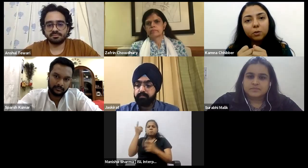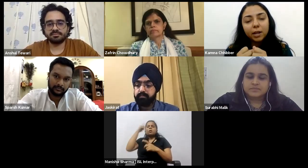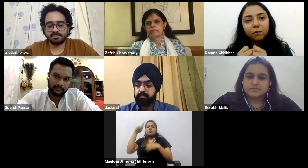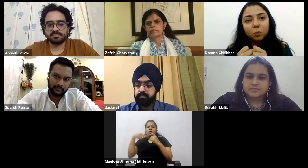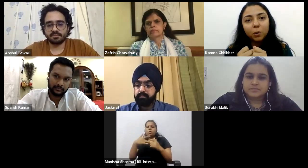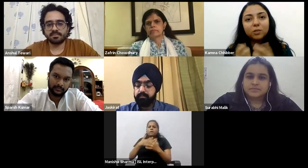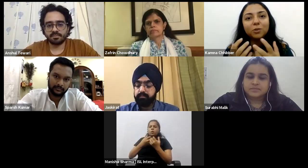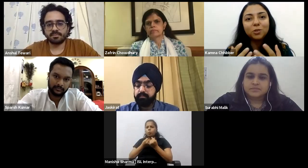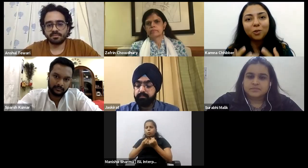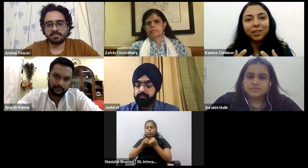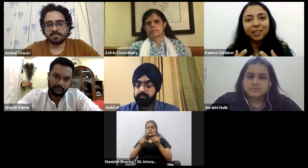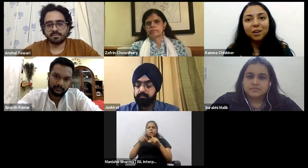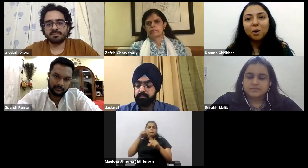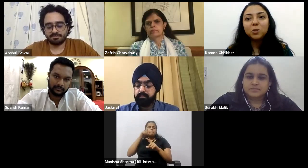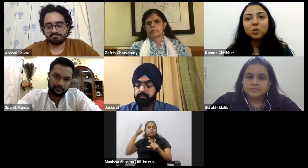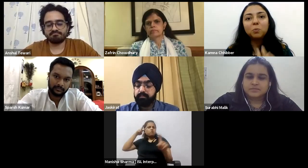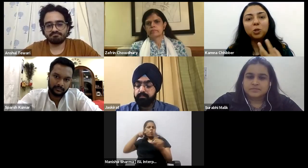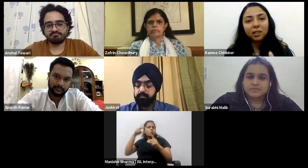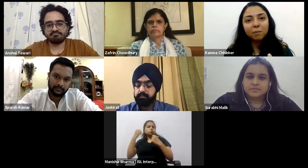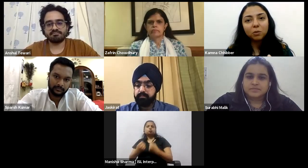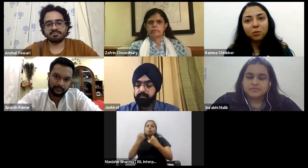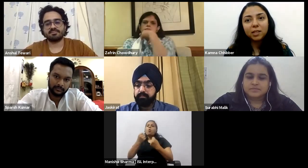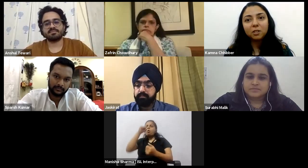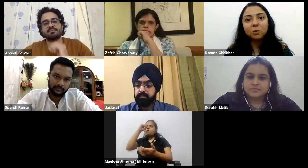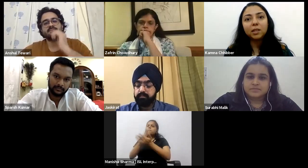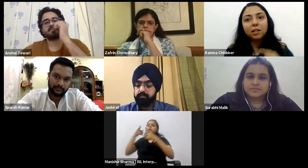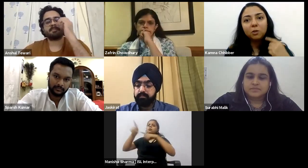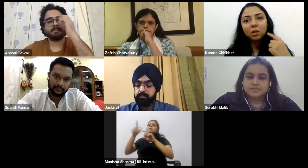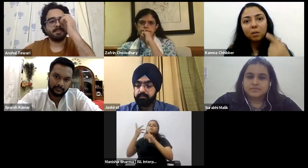on to that viewpoint so strongly, or which is pushing them to feel